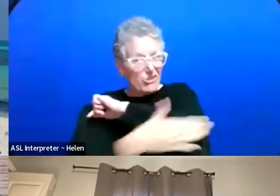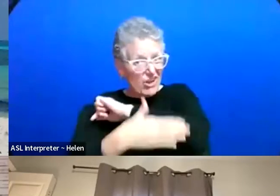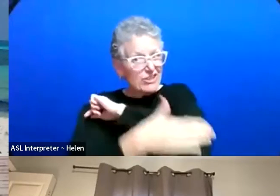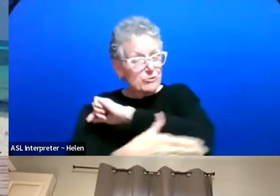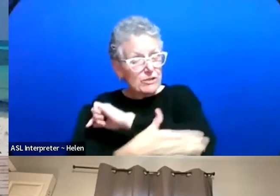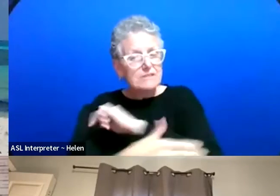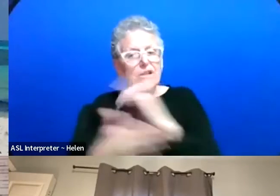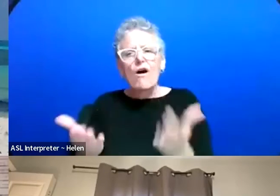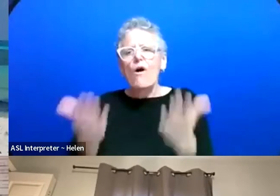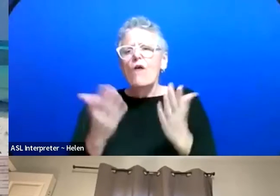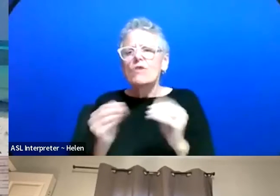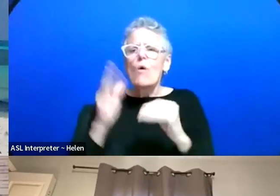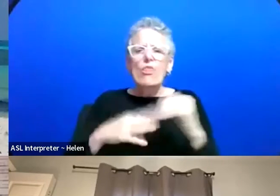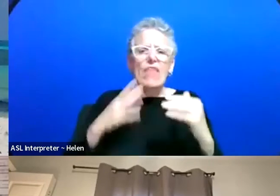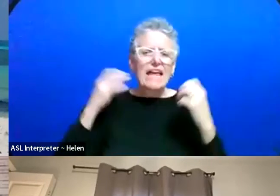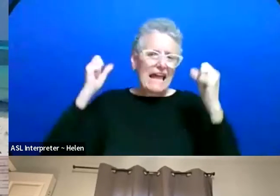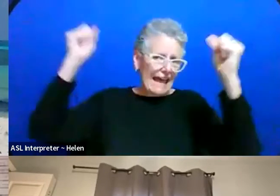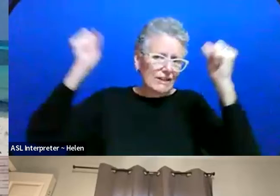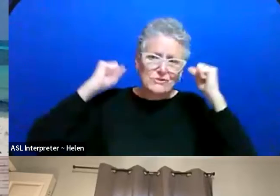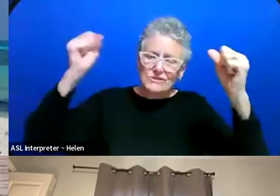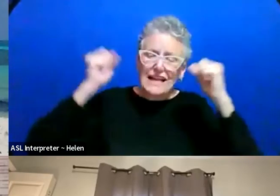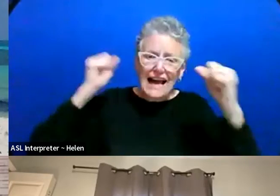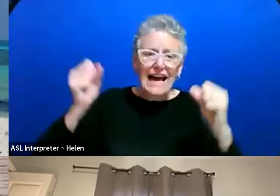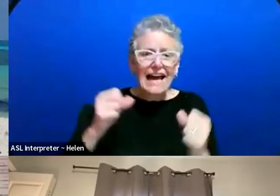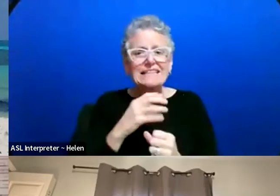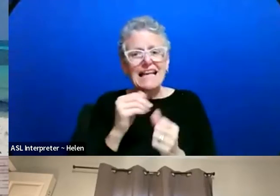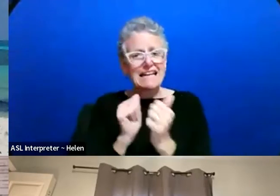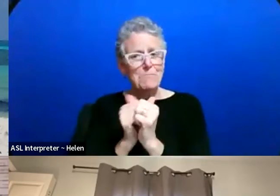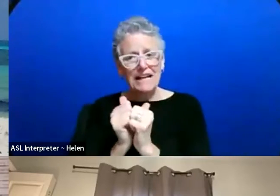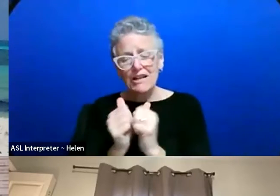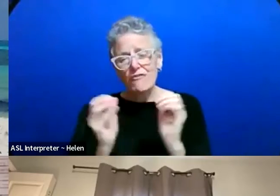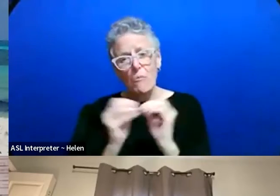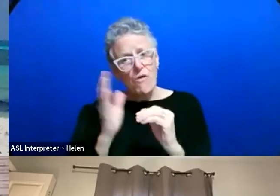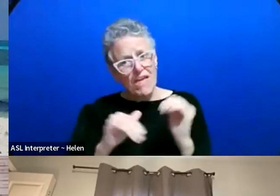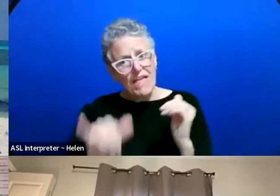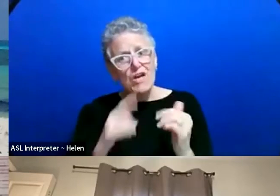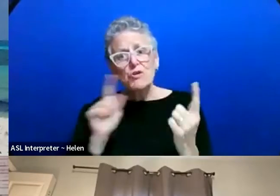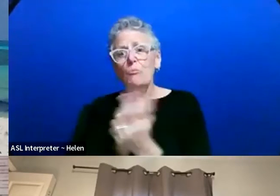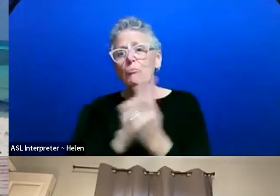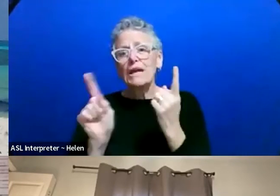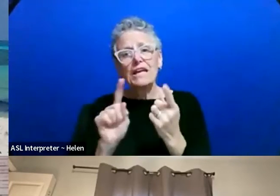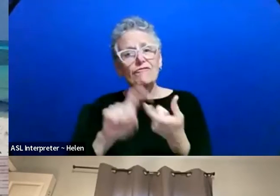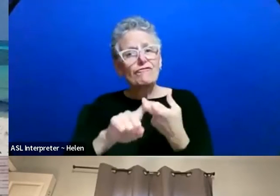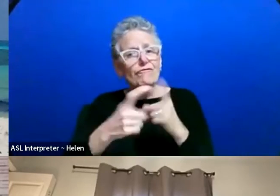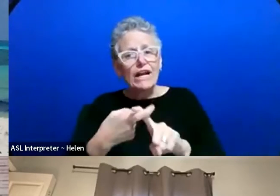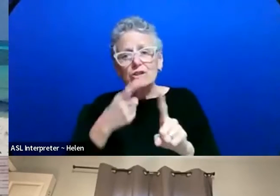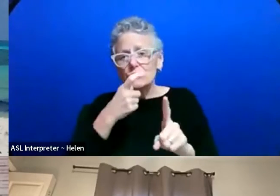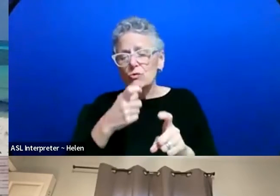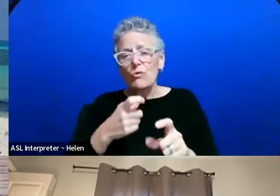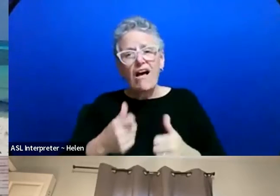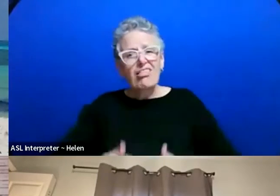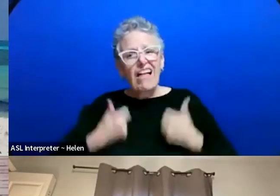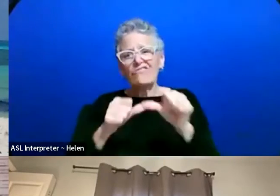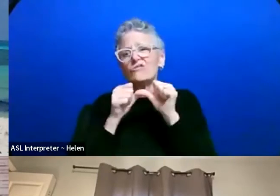far more than just some exercise and competitiveness. You meet lifelong friends, and especially for kids that